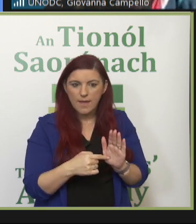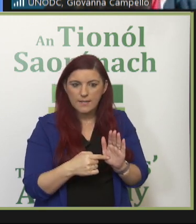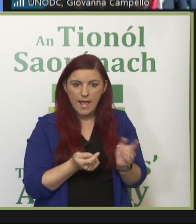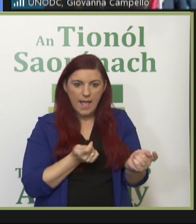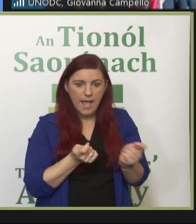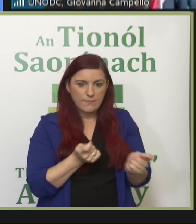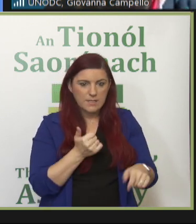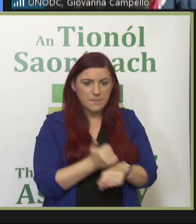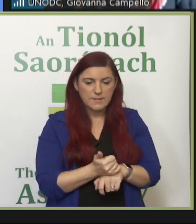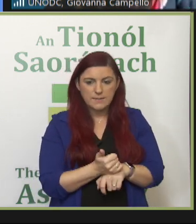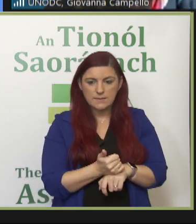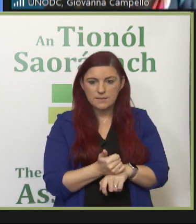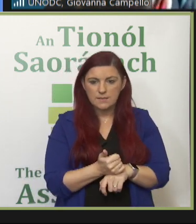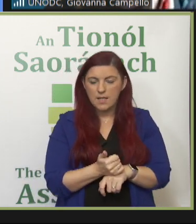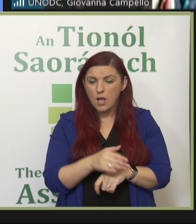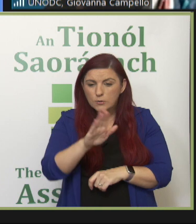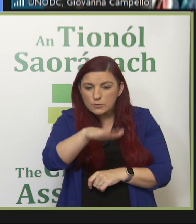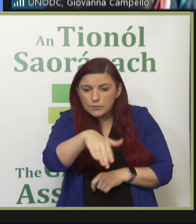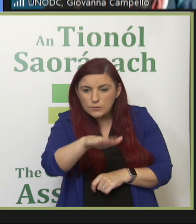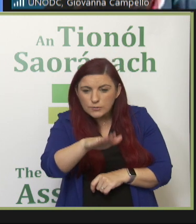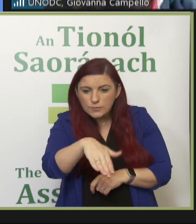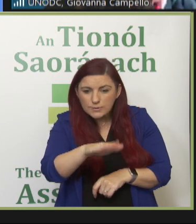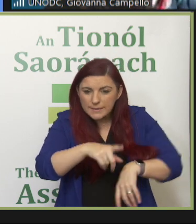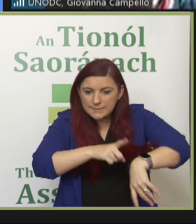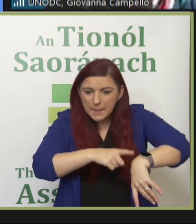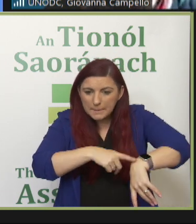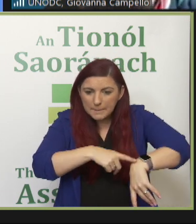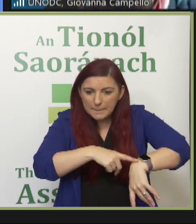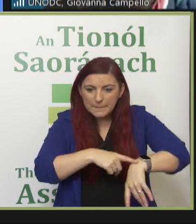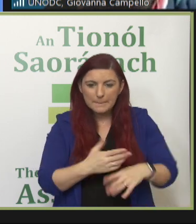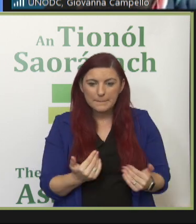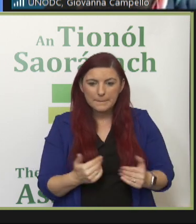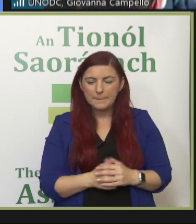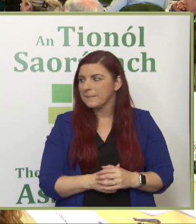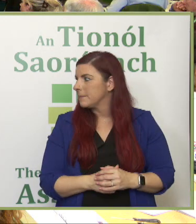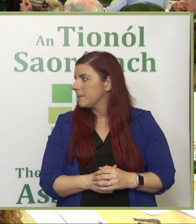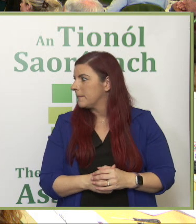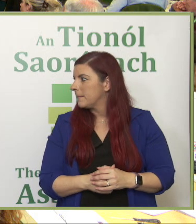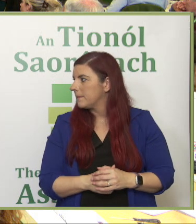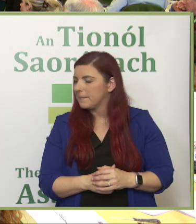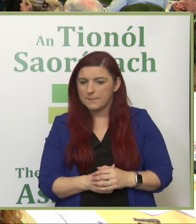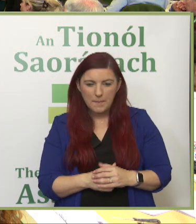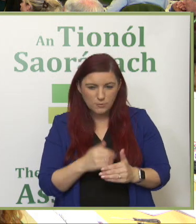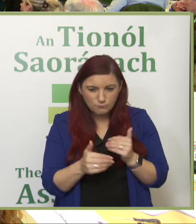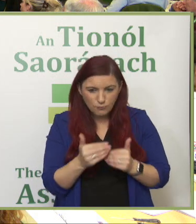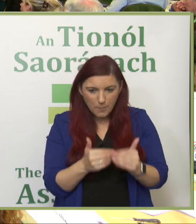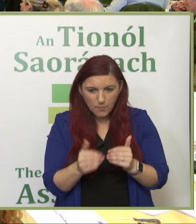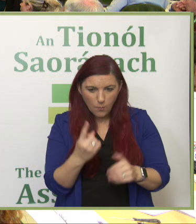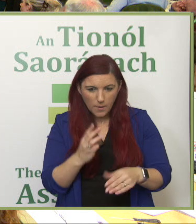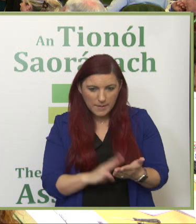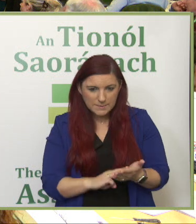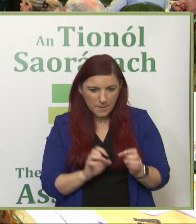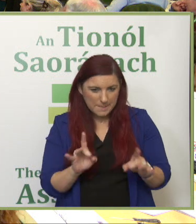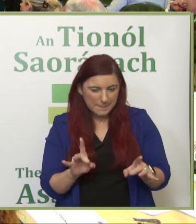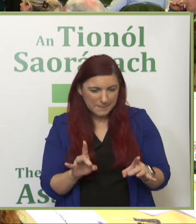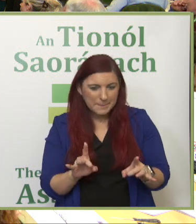overdoses, Giovanna, I'm sorry crime rates. Giovanna, Yes. I'm sorry to jump in. Can I just ask you in the next minute to any big summary messages